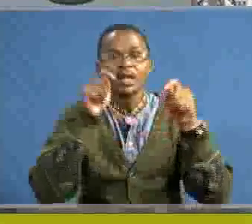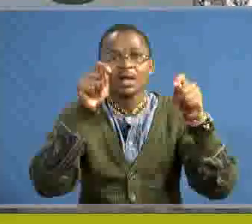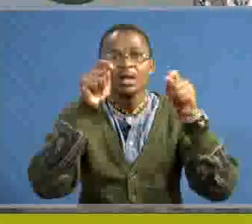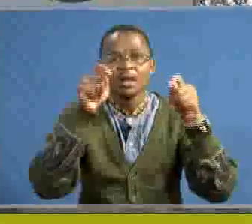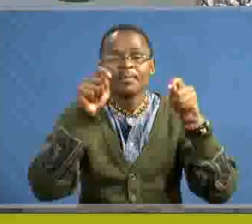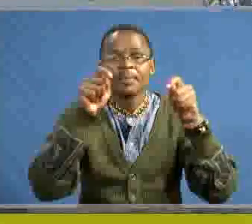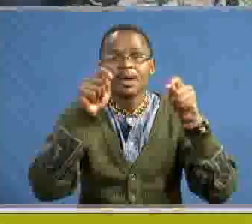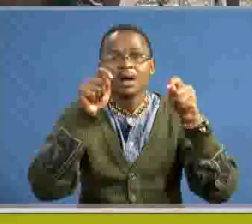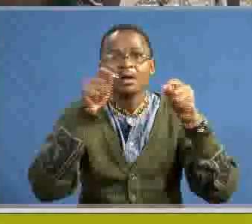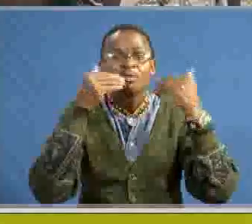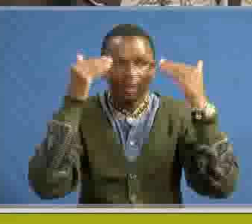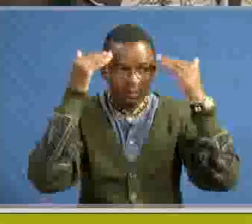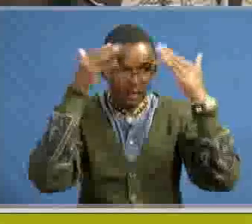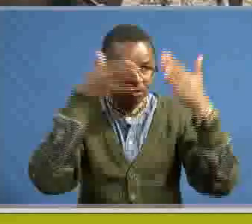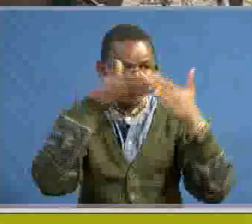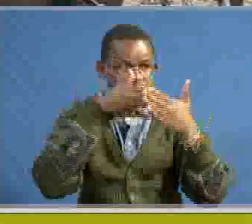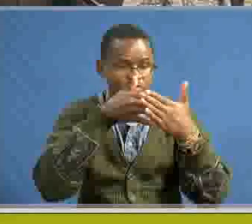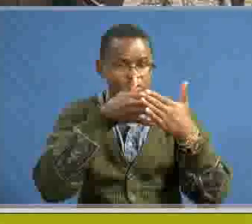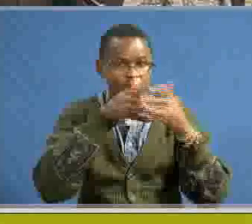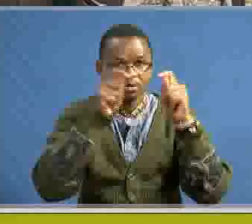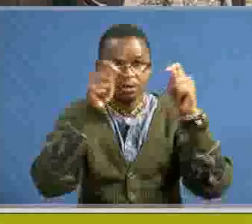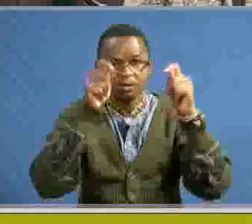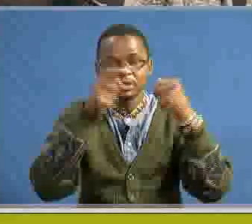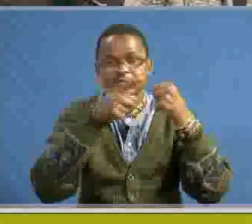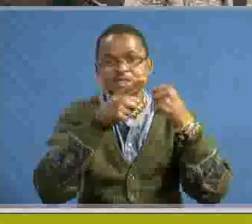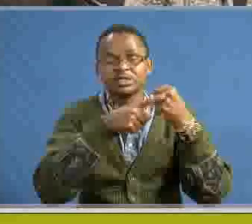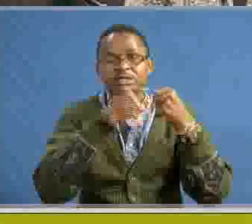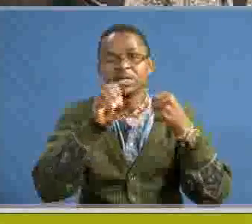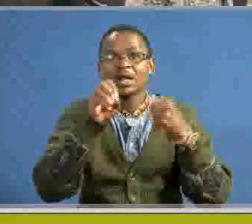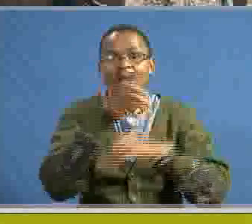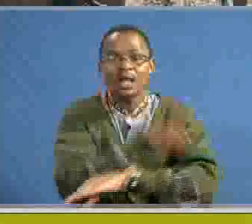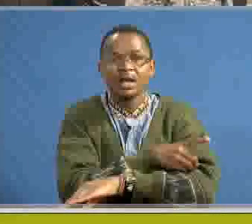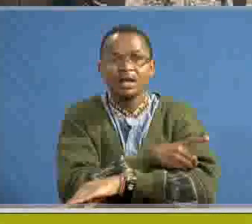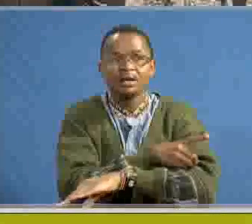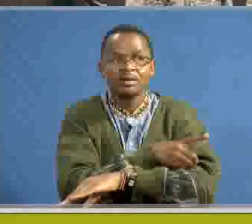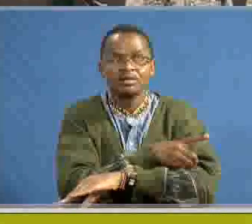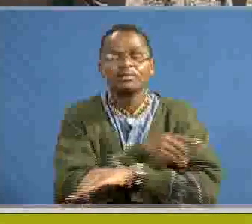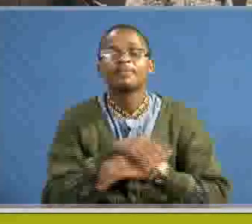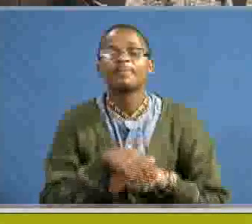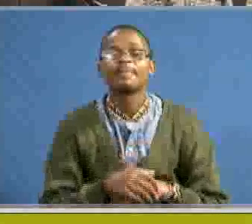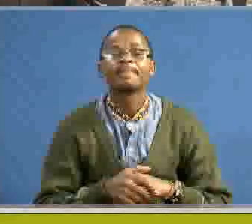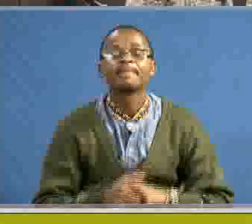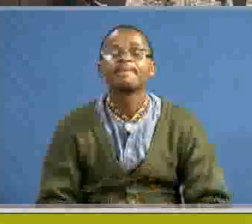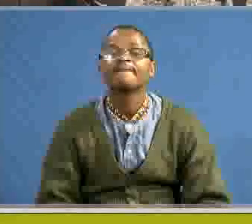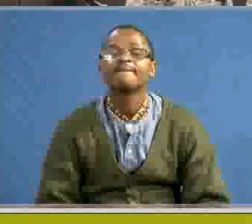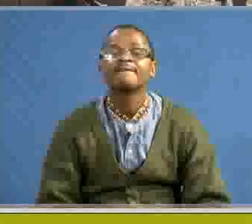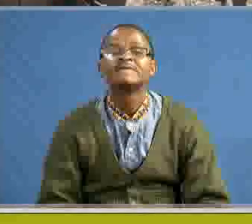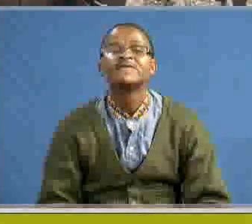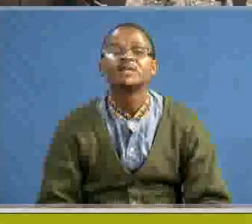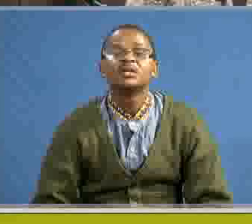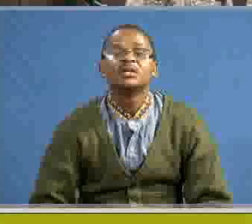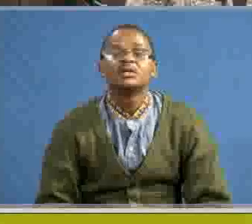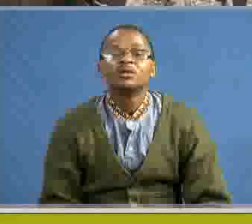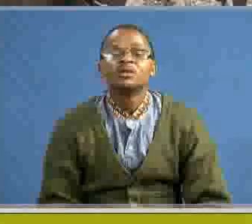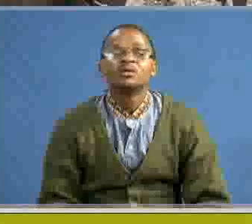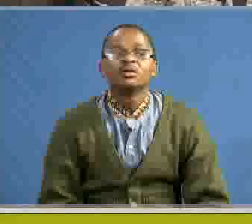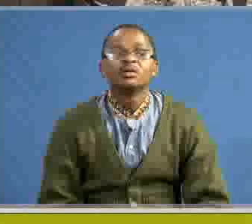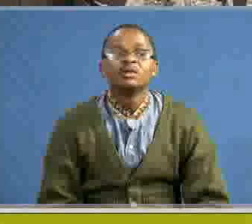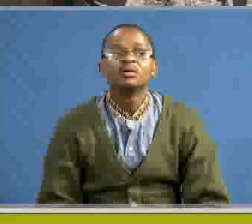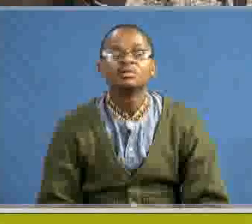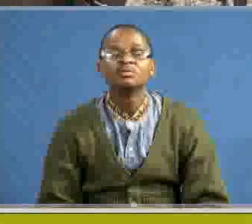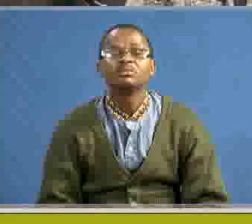Lee trauma Hawk militiamen wasicus attiny Irene wonky TV